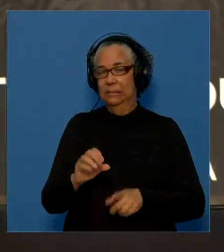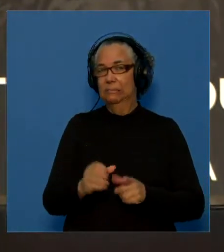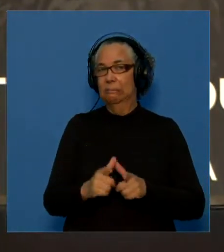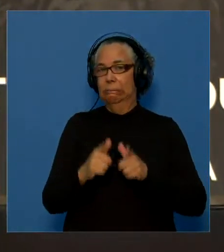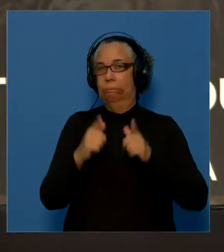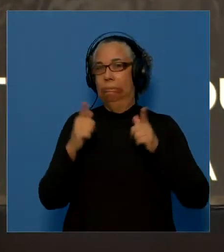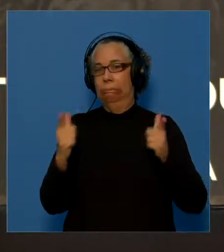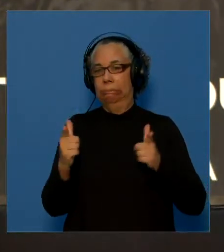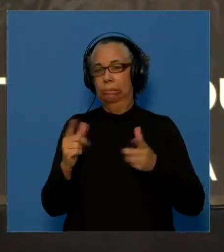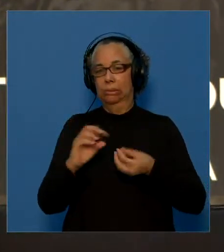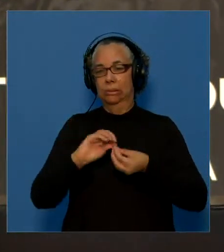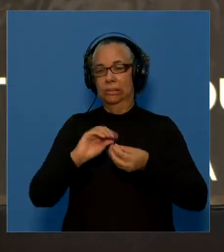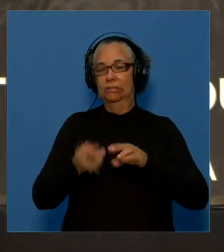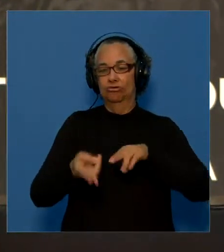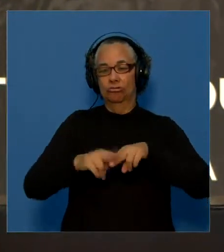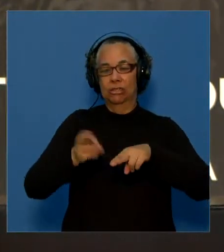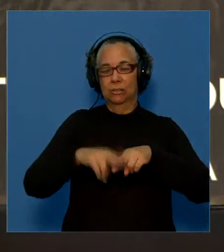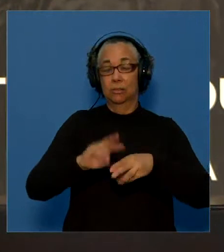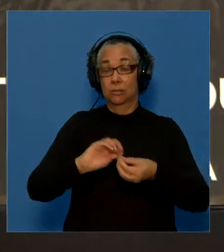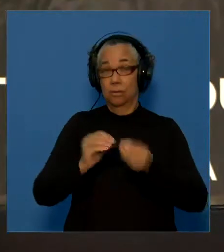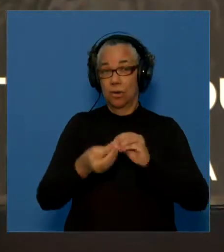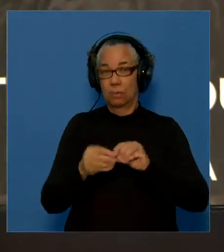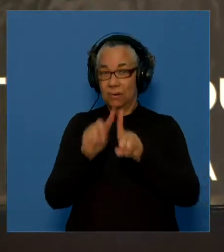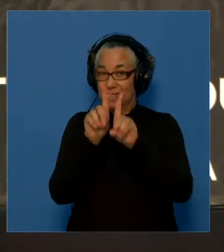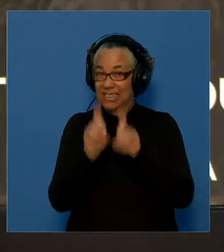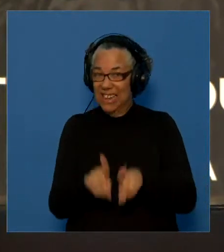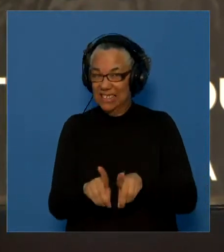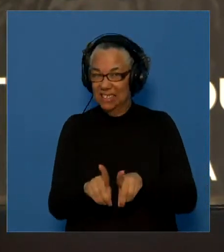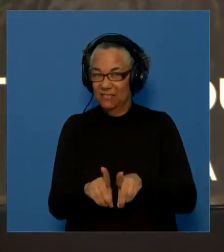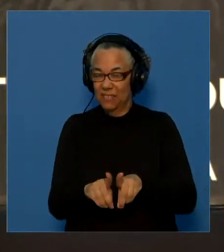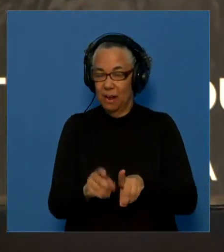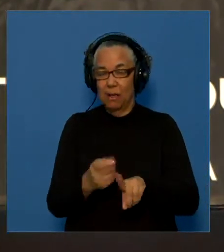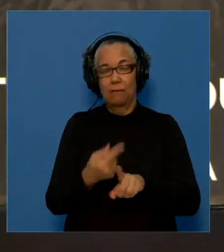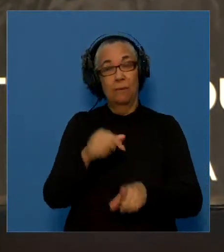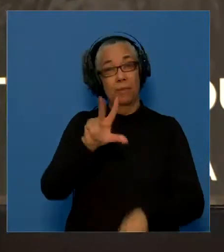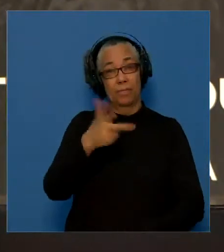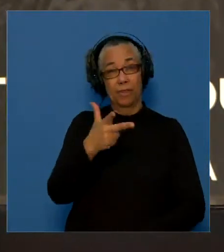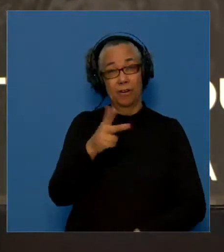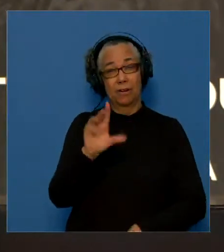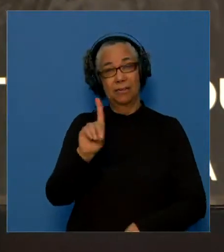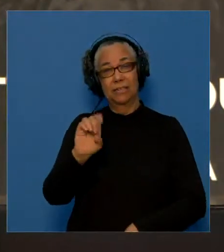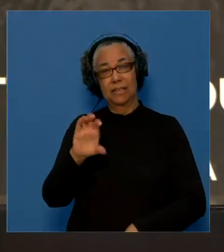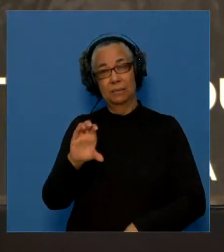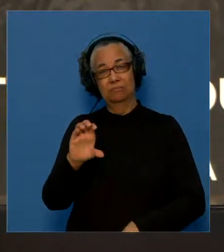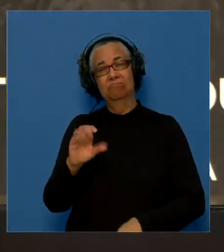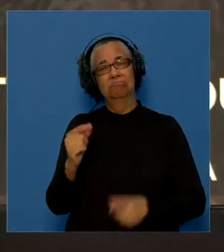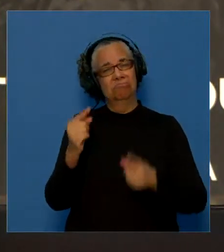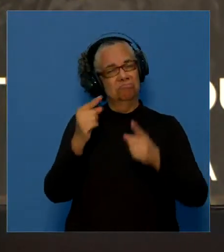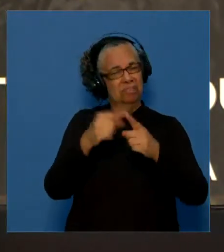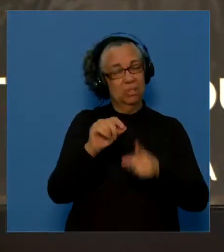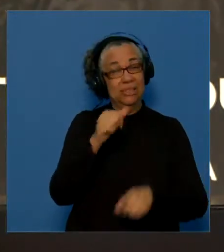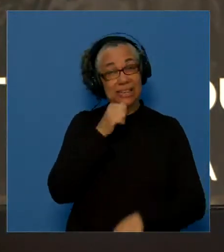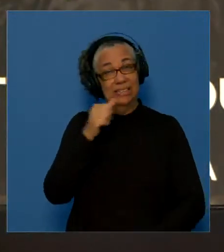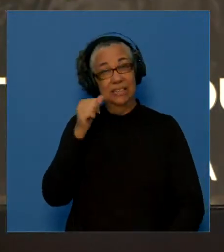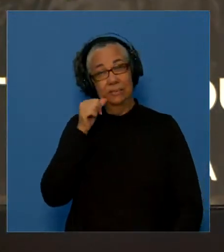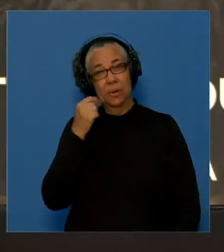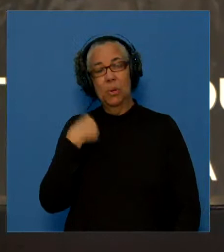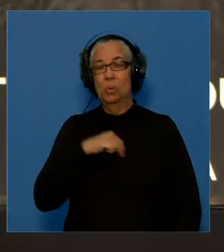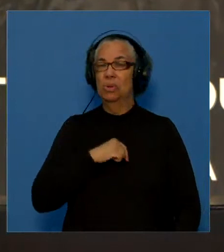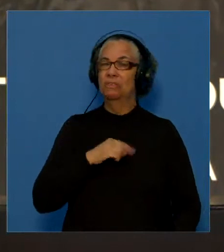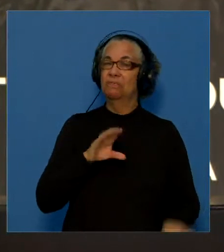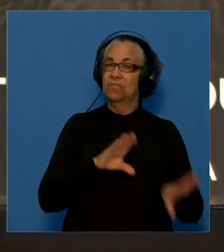being tested. In fact, between the 3rd of December and yesterday, we have conducted and analyzed